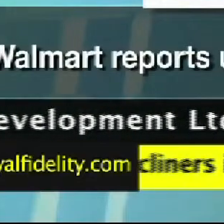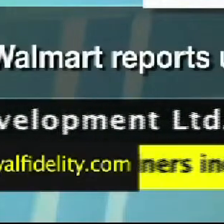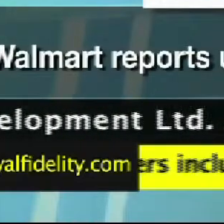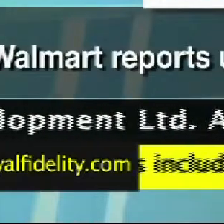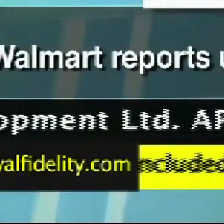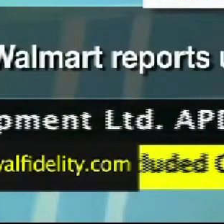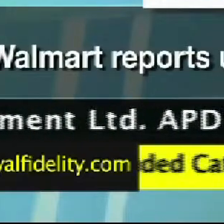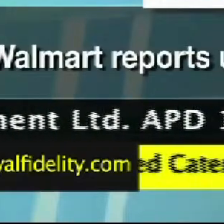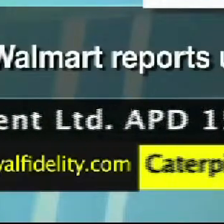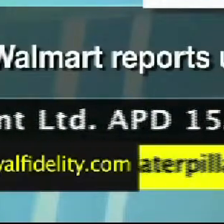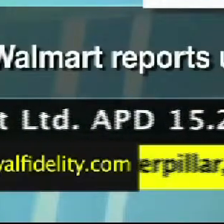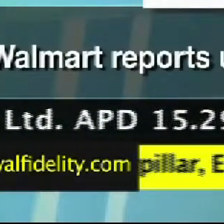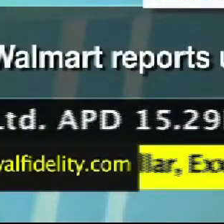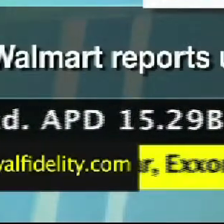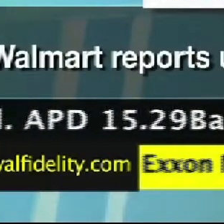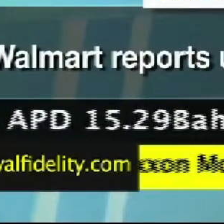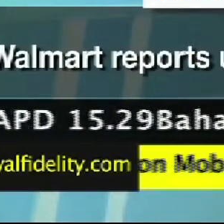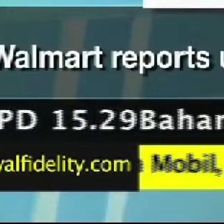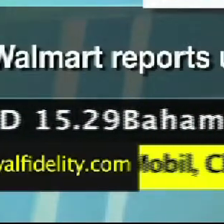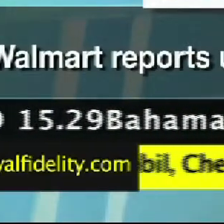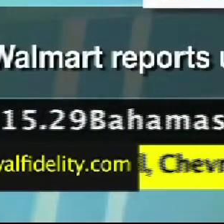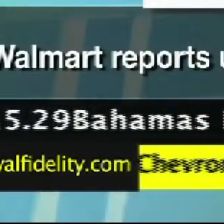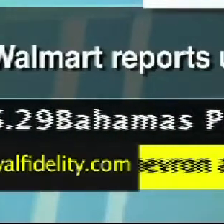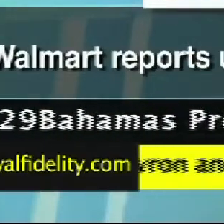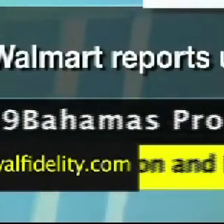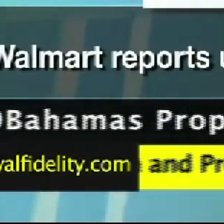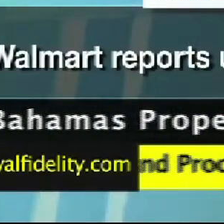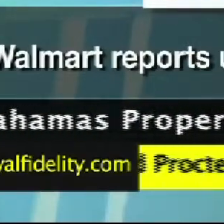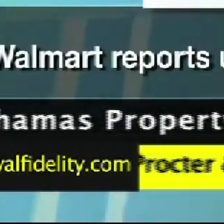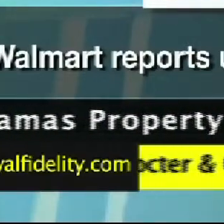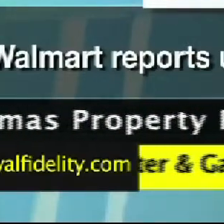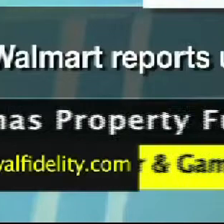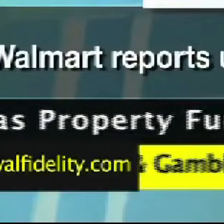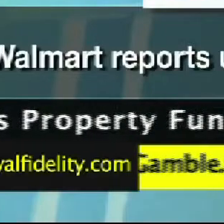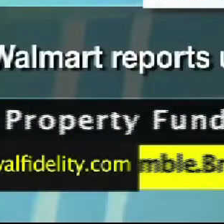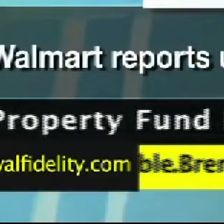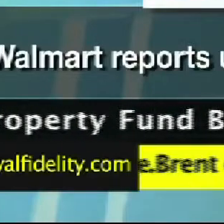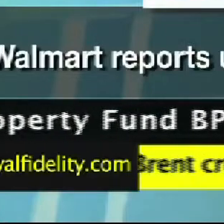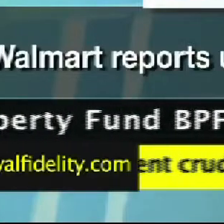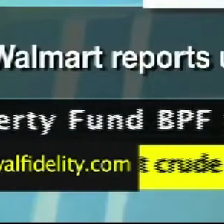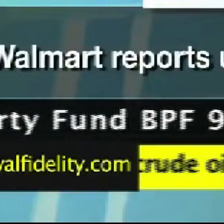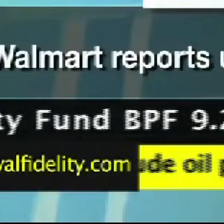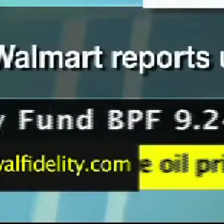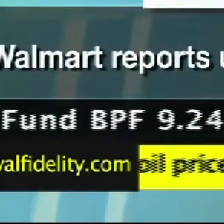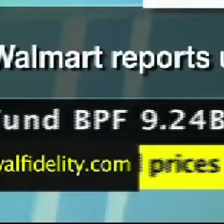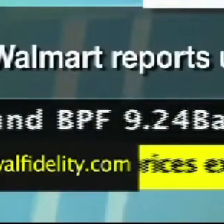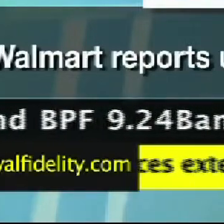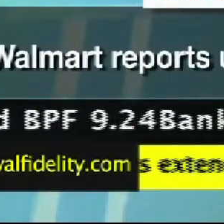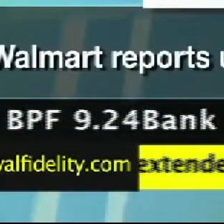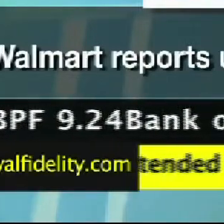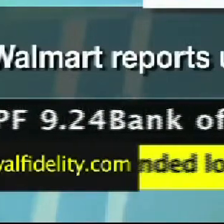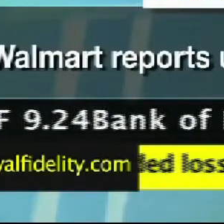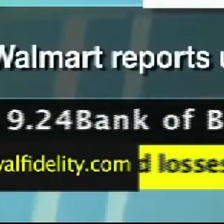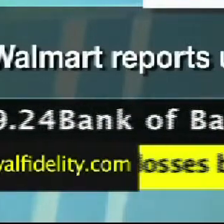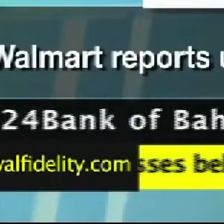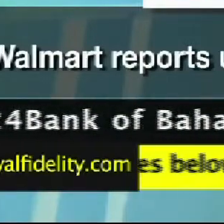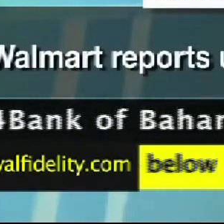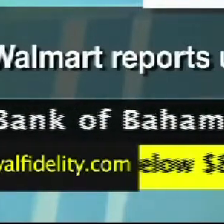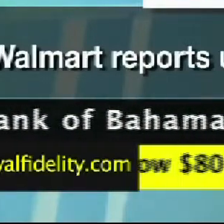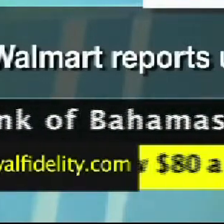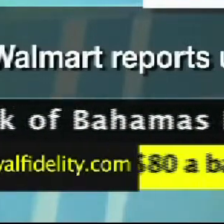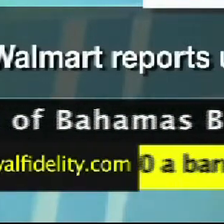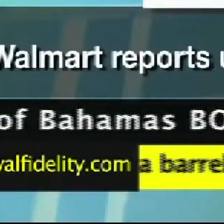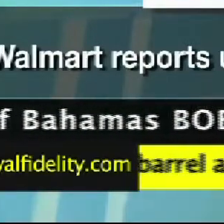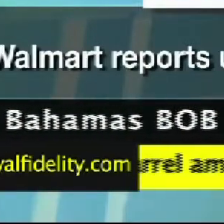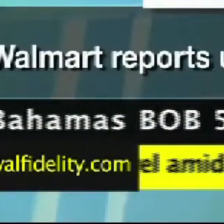is expected to be a highly competitive holiday season. And in an effort to thwart its increasingly competitive internet rivals, Walmart made